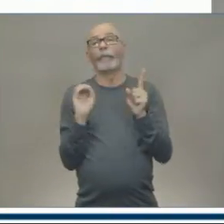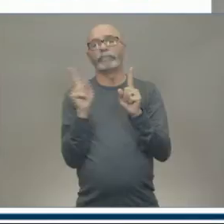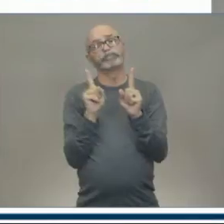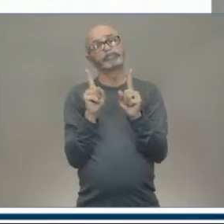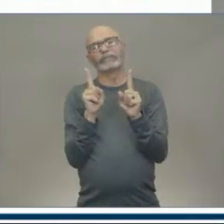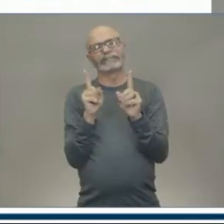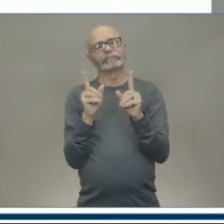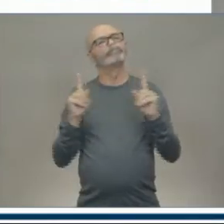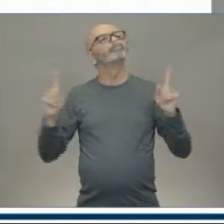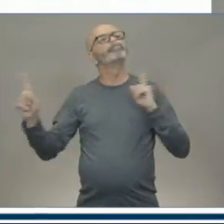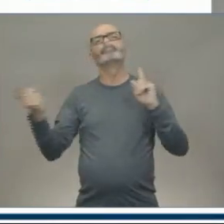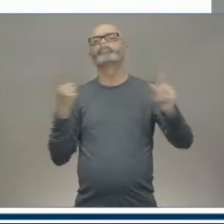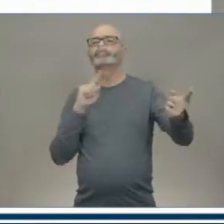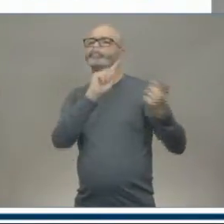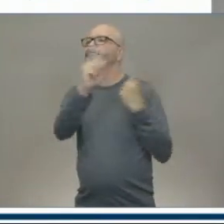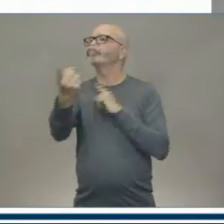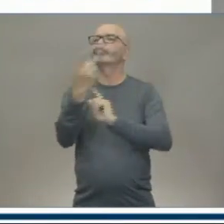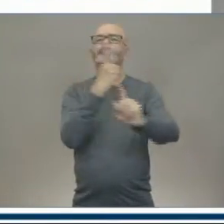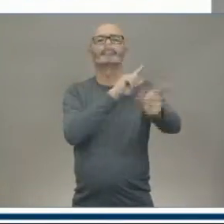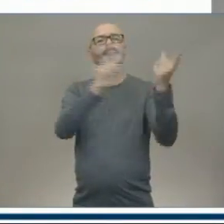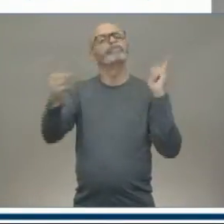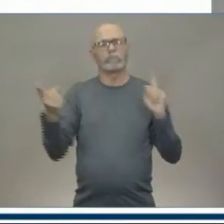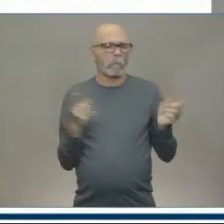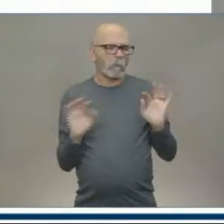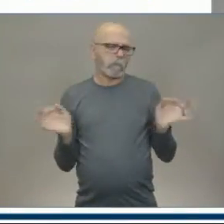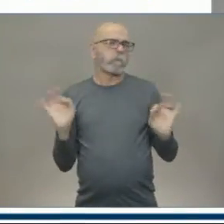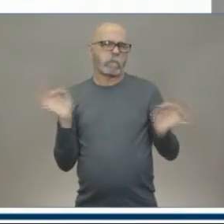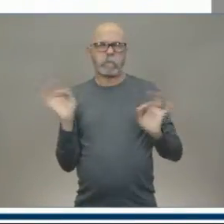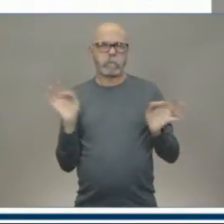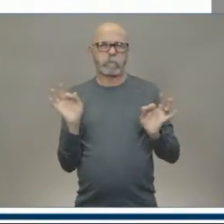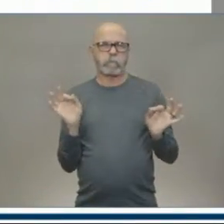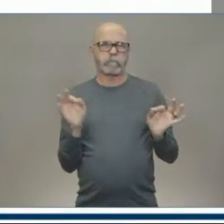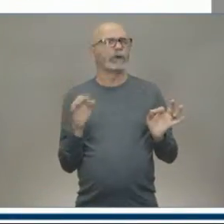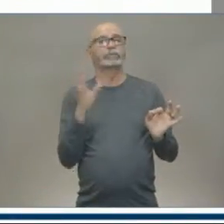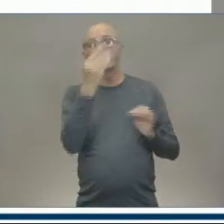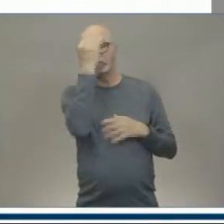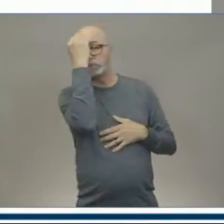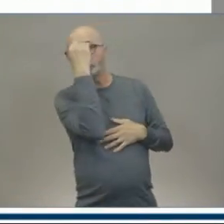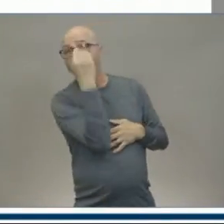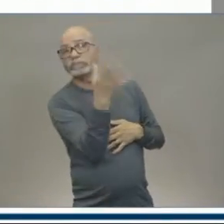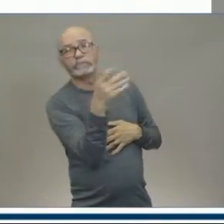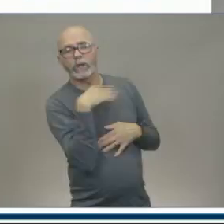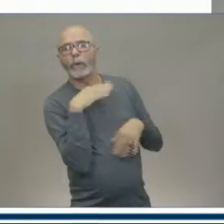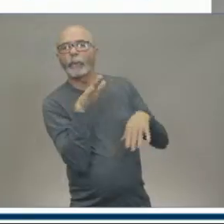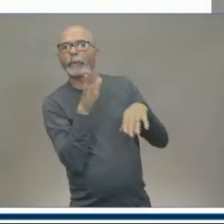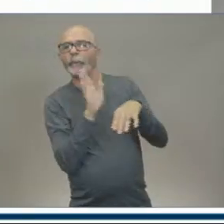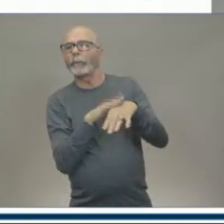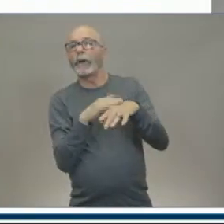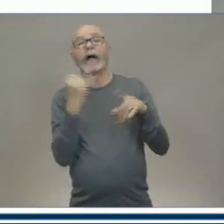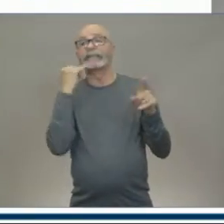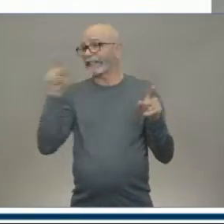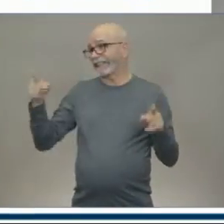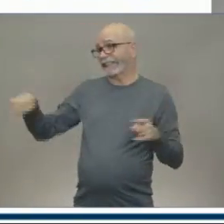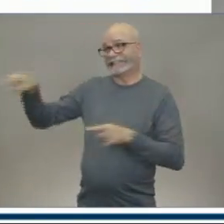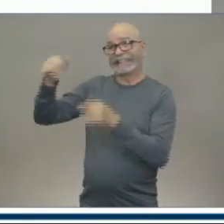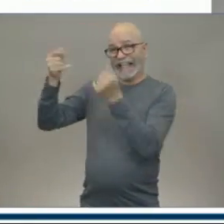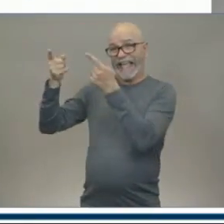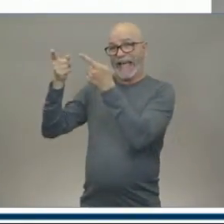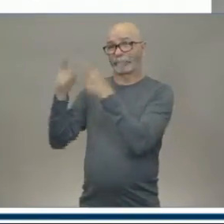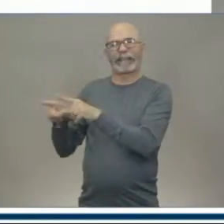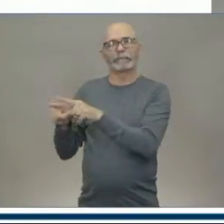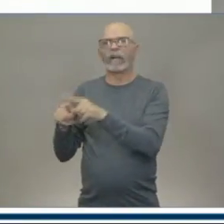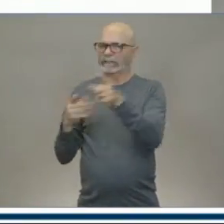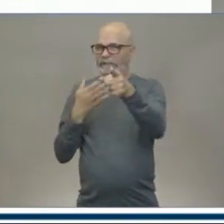environment, the appropriate intervention is to warn people, just to continue to emphasize that they need to really closely monitor their health.